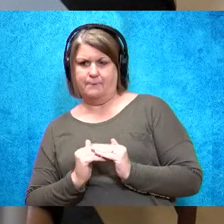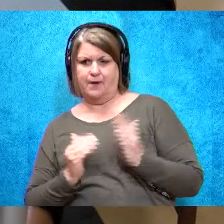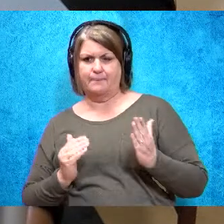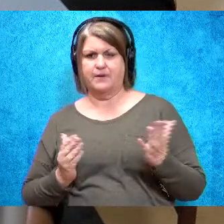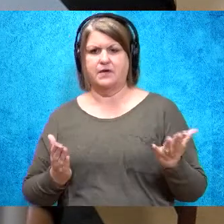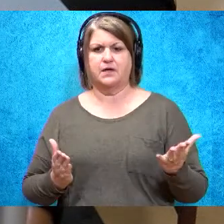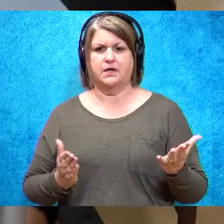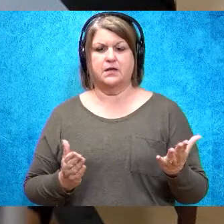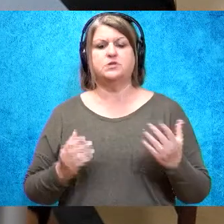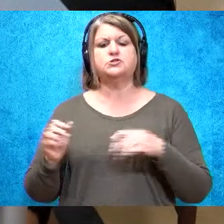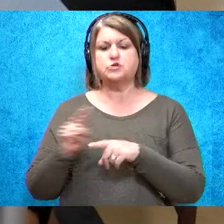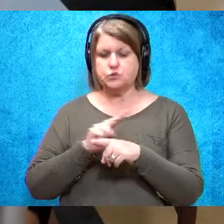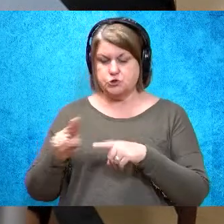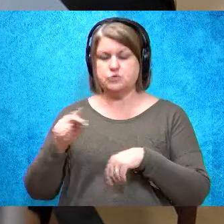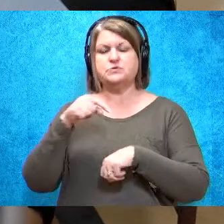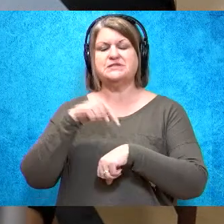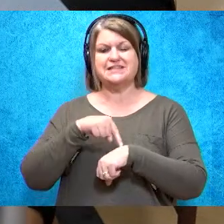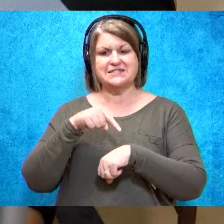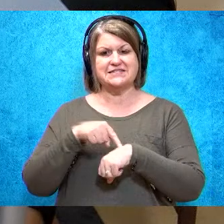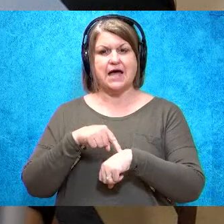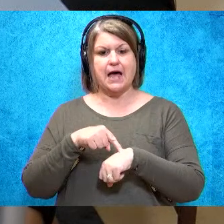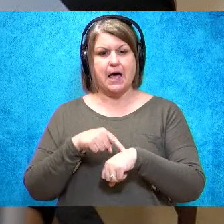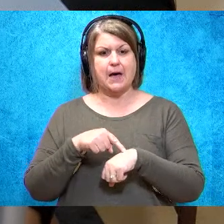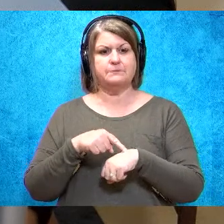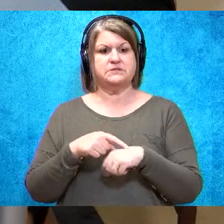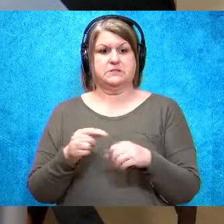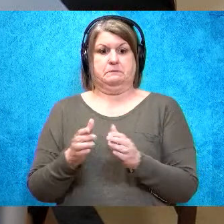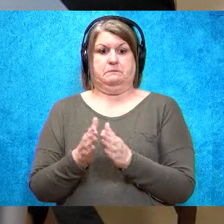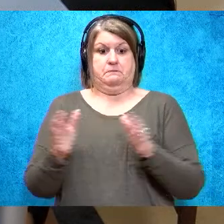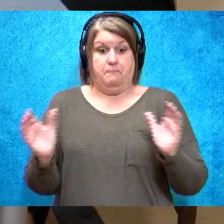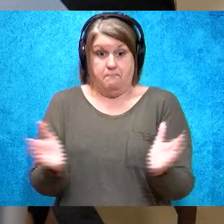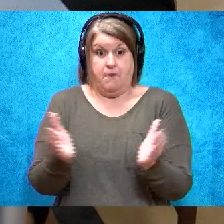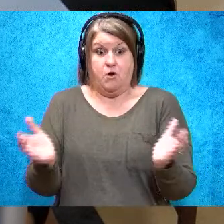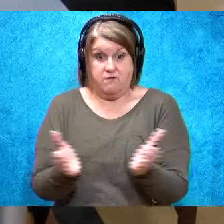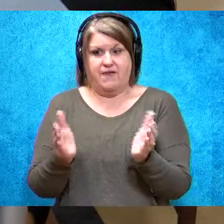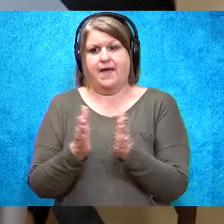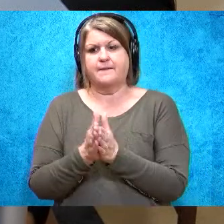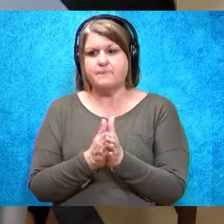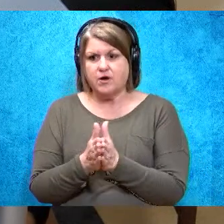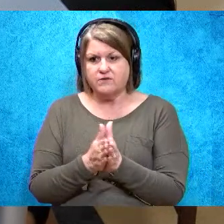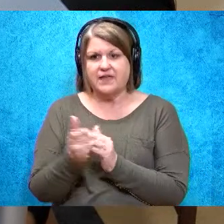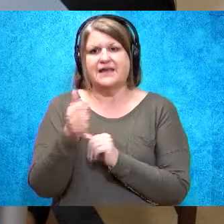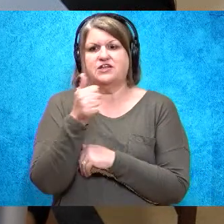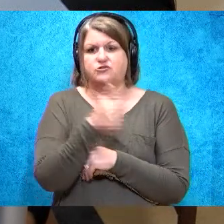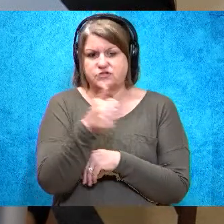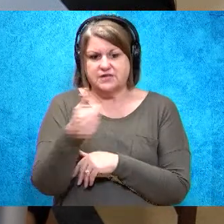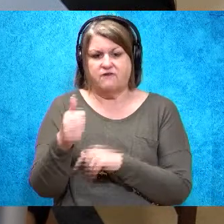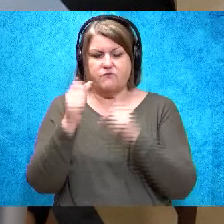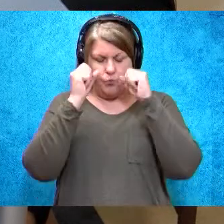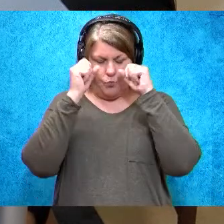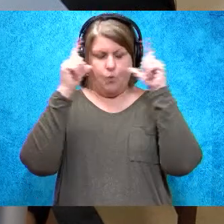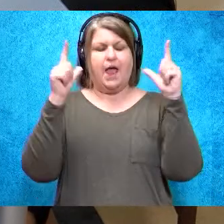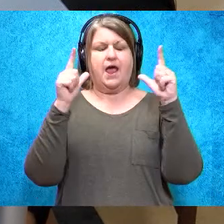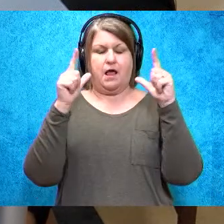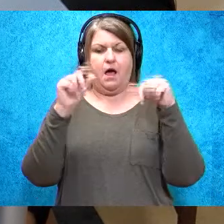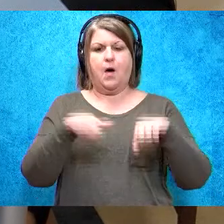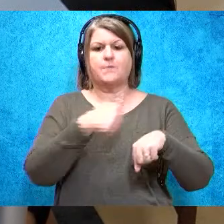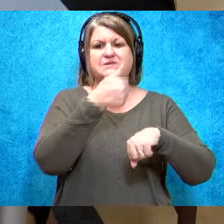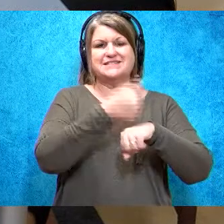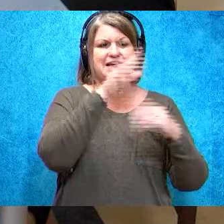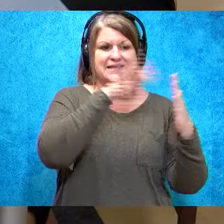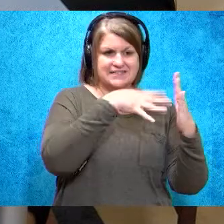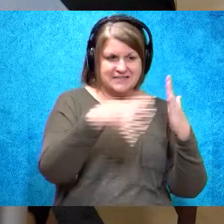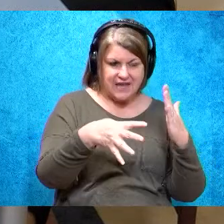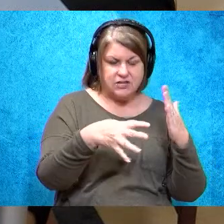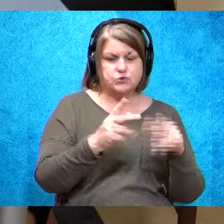practice motivating yourself to do more. So get up and do those classes, make the schedule, and keep the schedule.